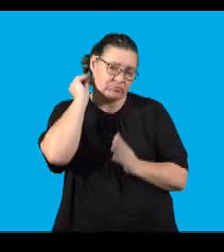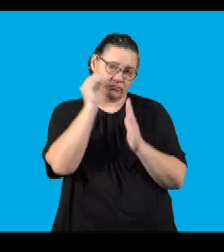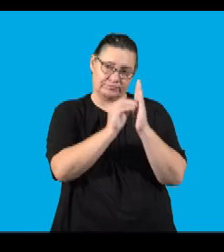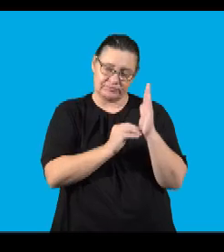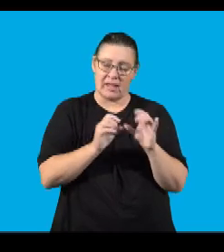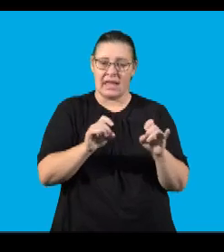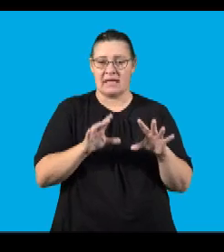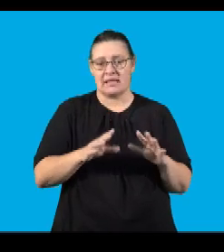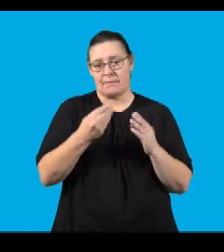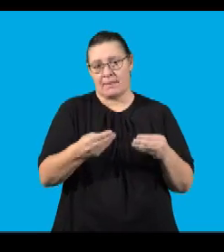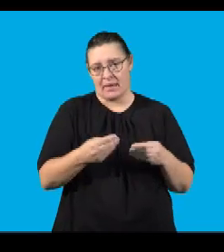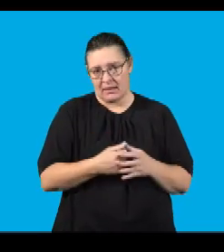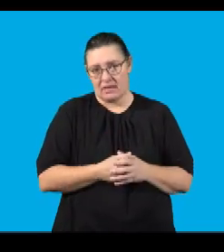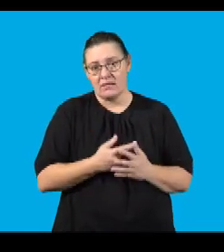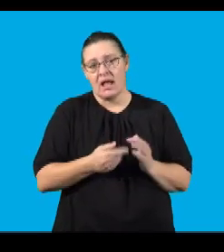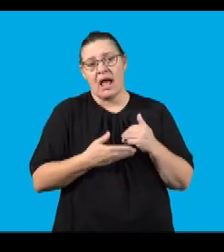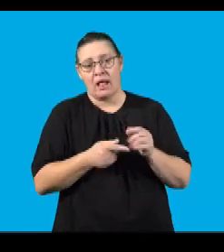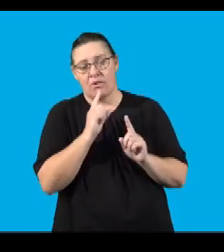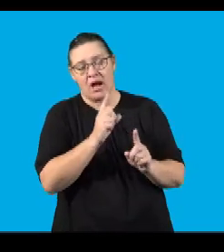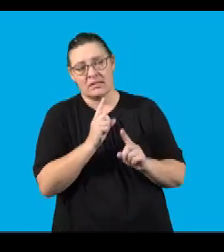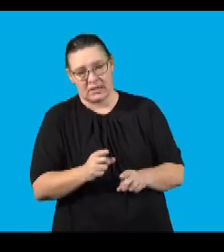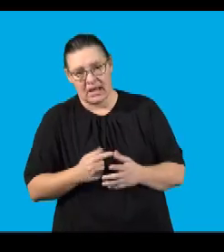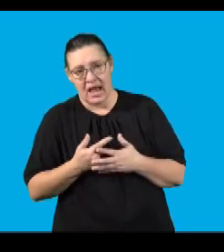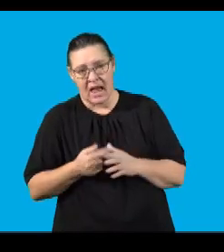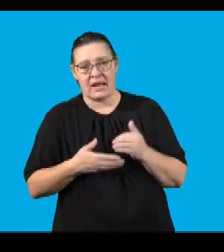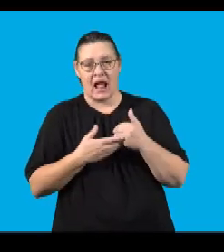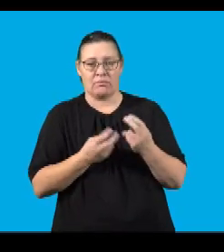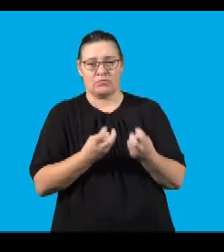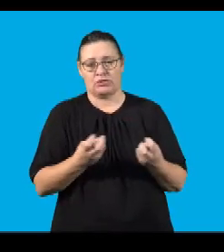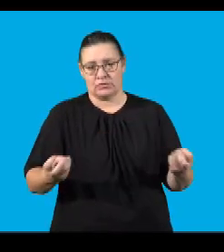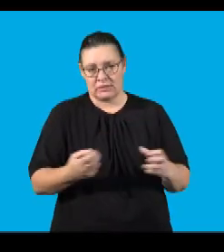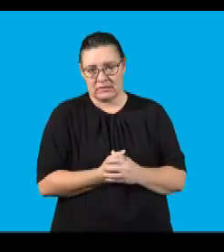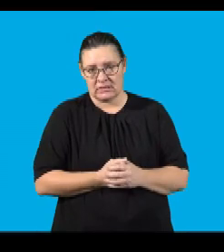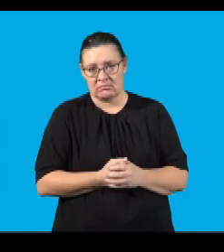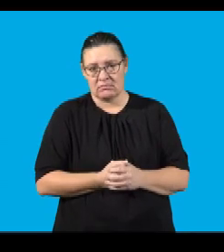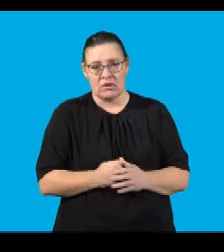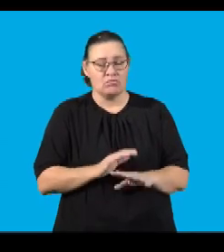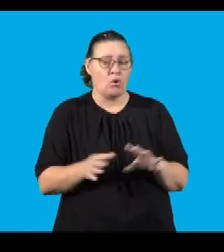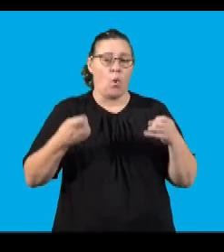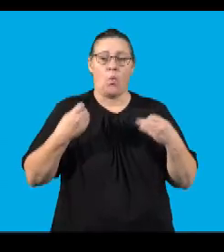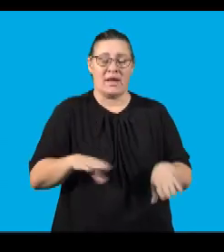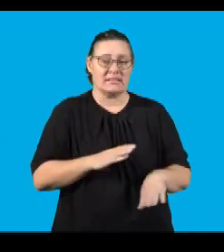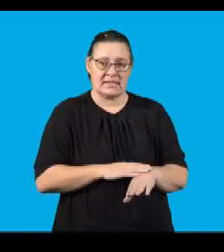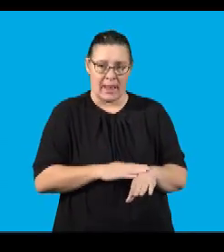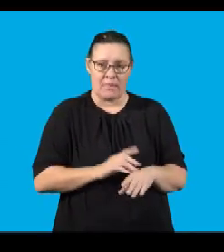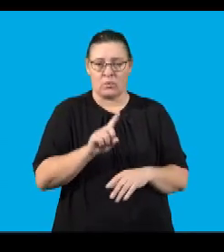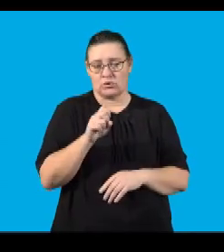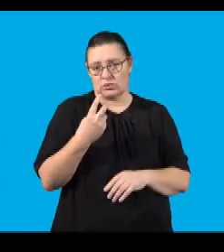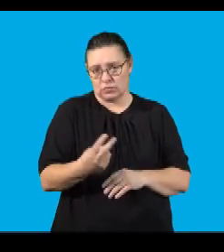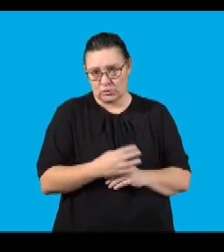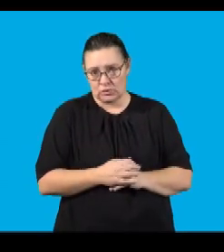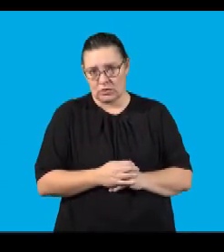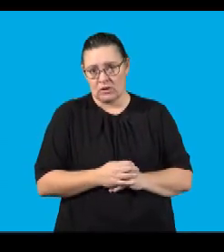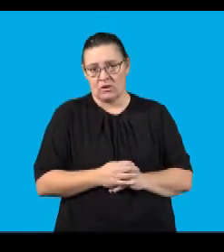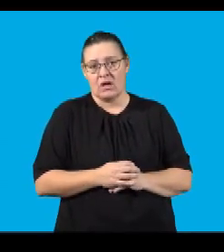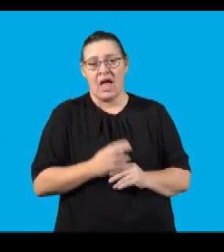Make notes on the exam paper. Use it to help you with your answering and use it as a resource. Do not waste time on